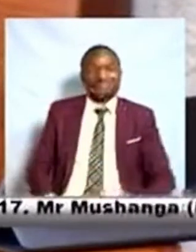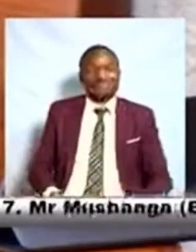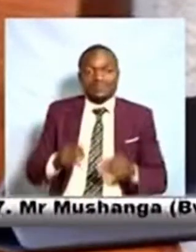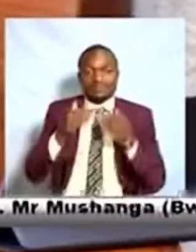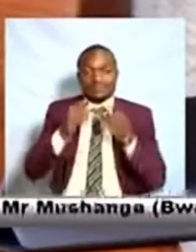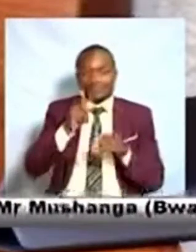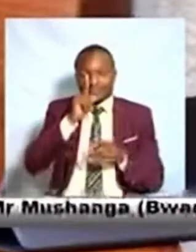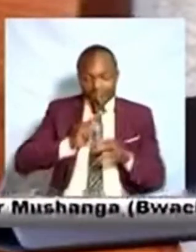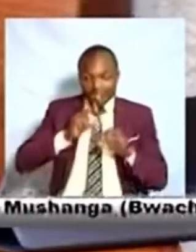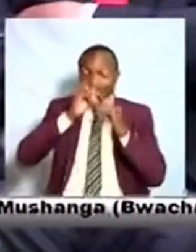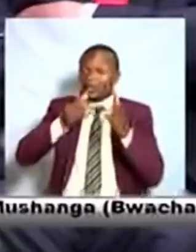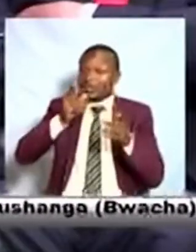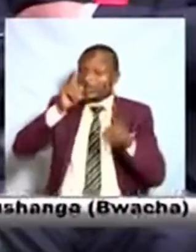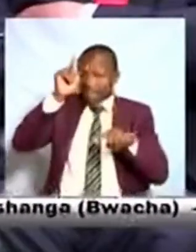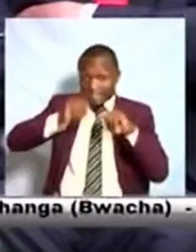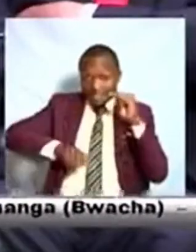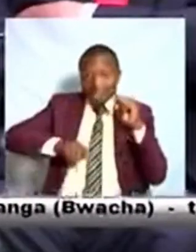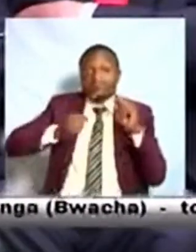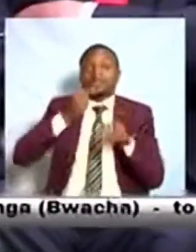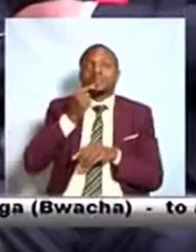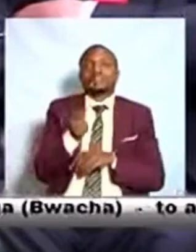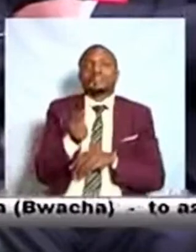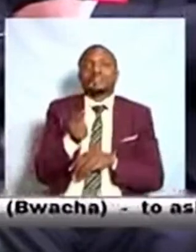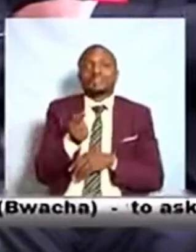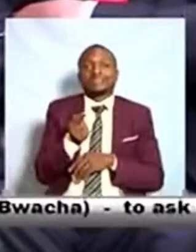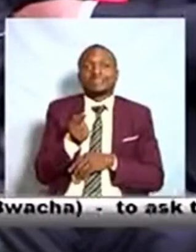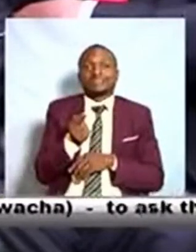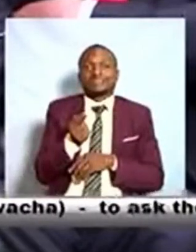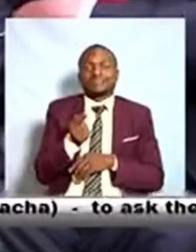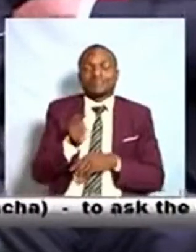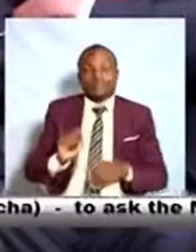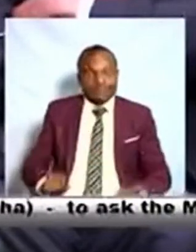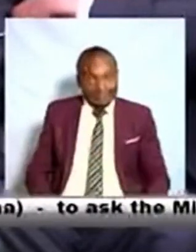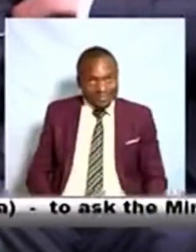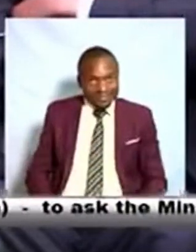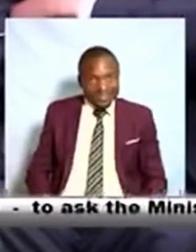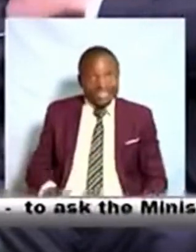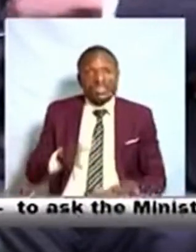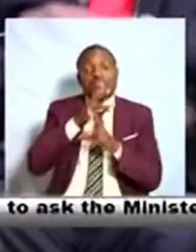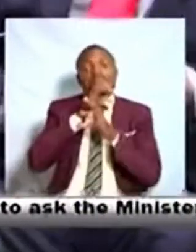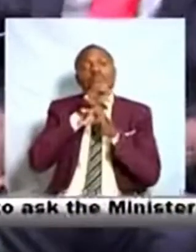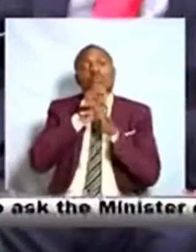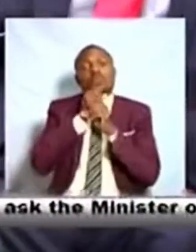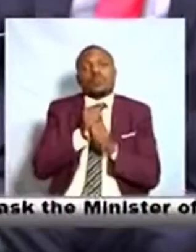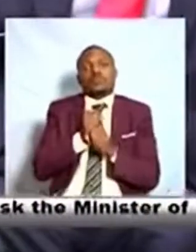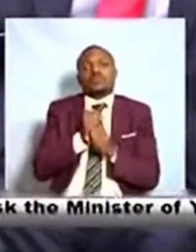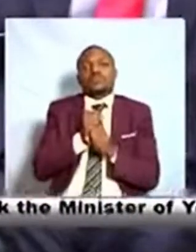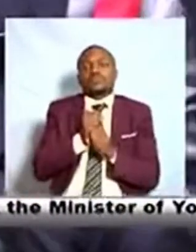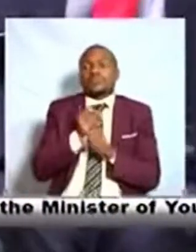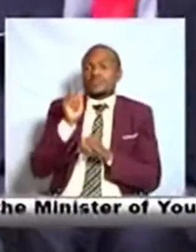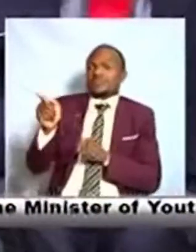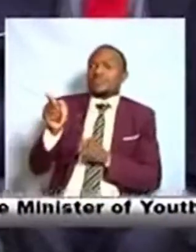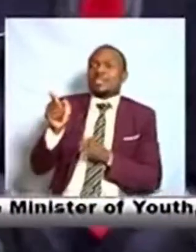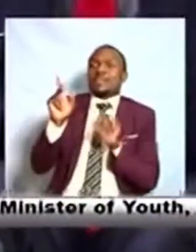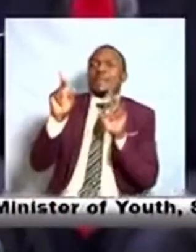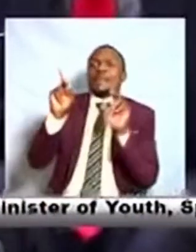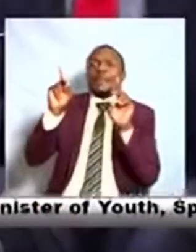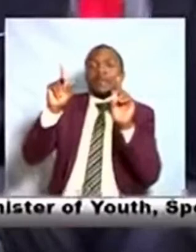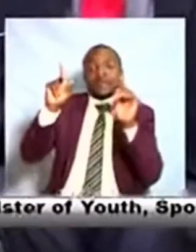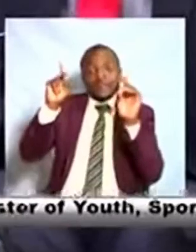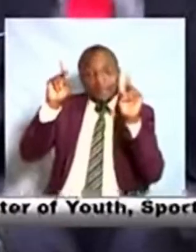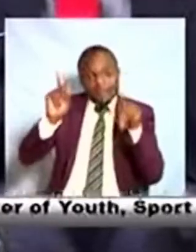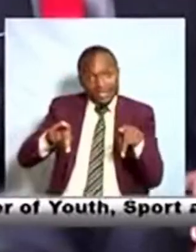Madam Speaker, I may not be able to tell the age of that particular individual, but I